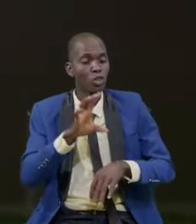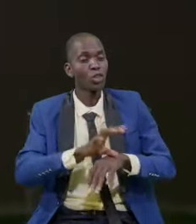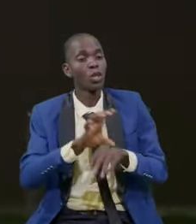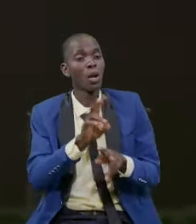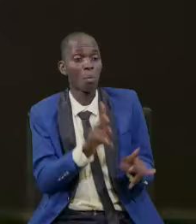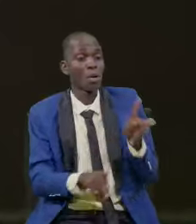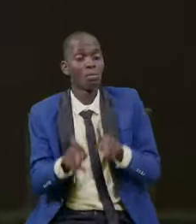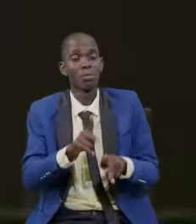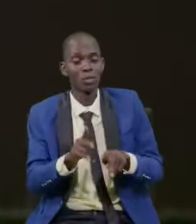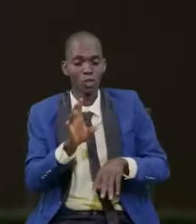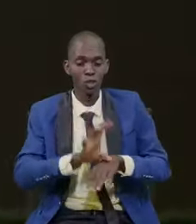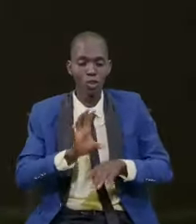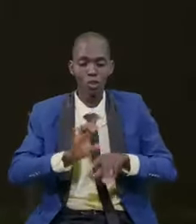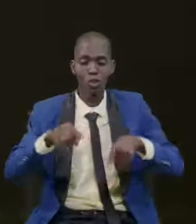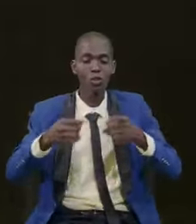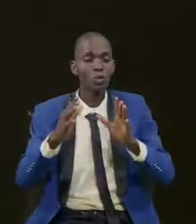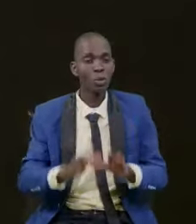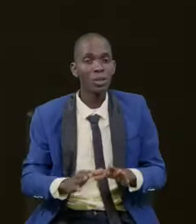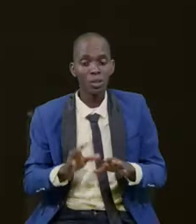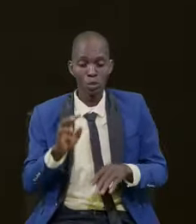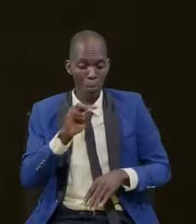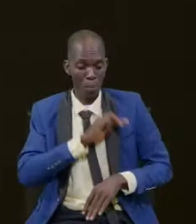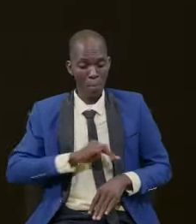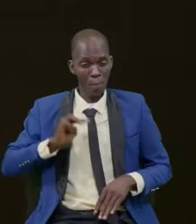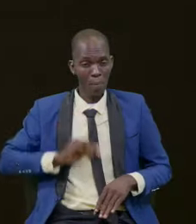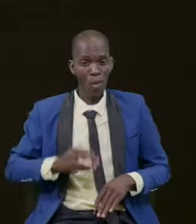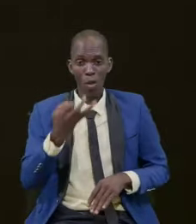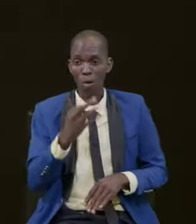churchgoers, churchcomers, members